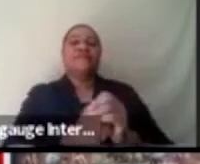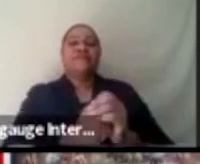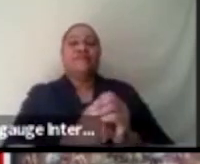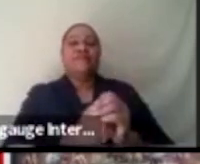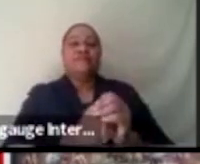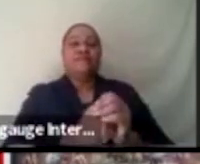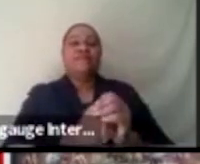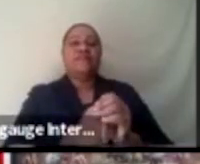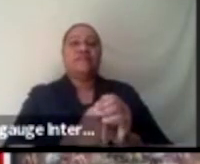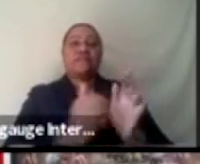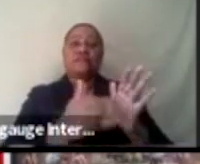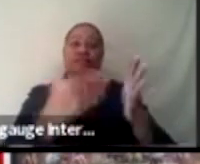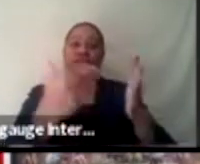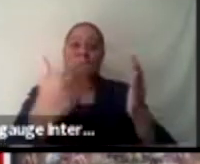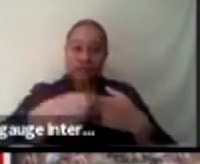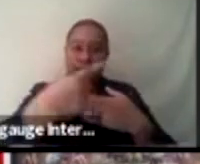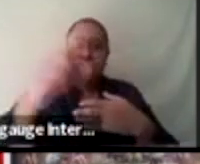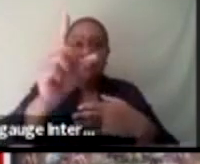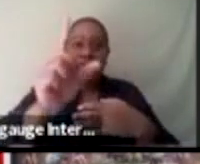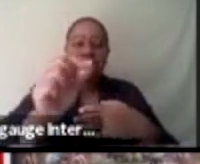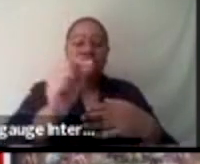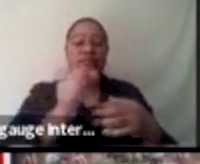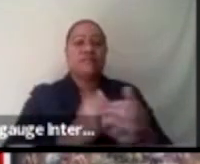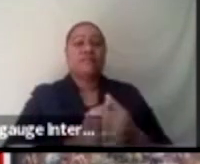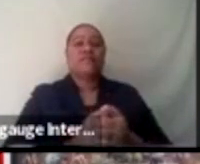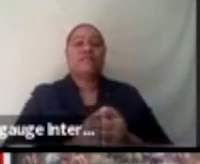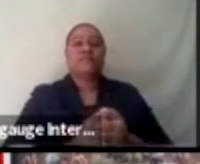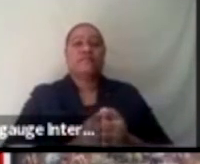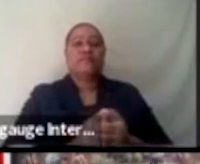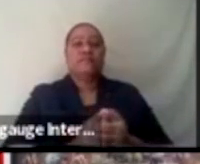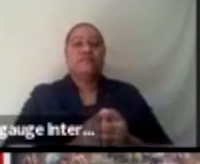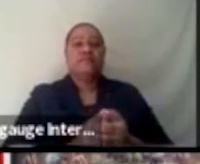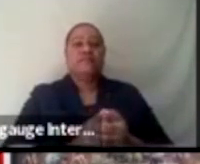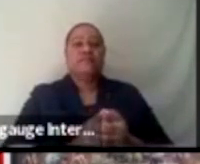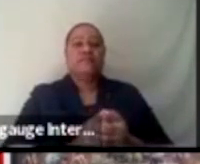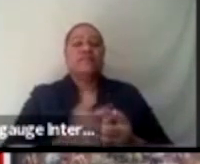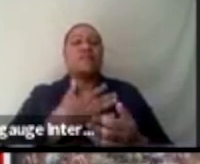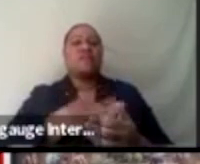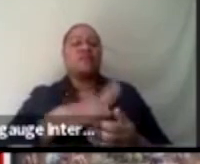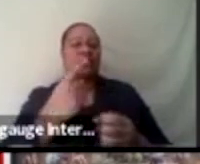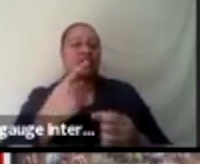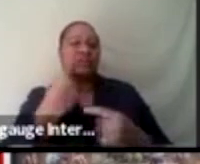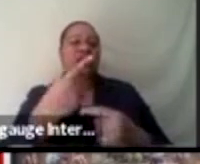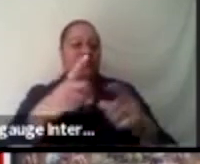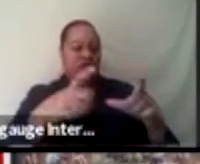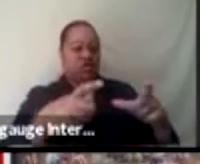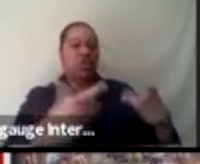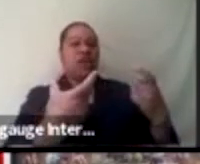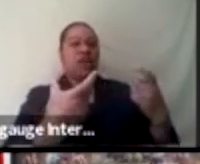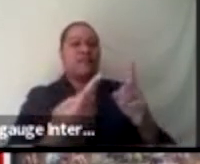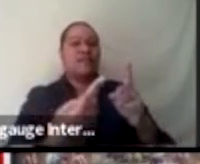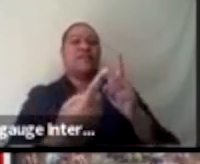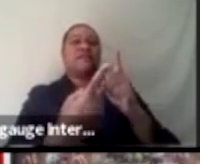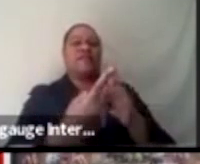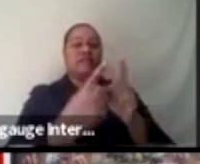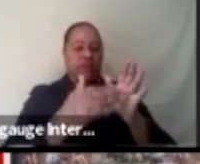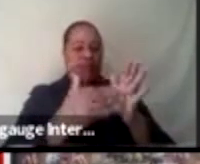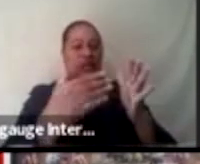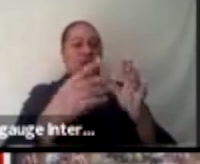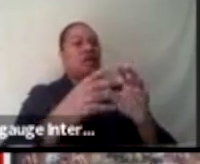In order to continue to do so, we must address the core challenge facing our forum family.